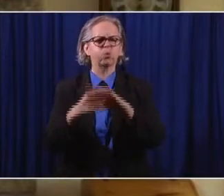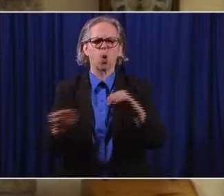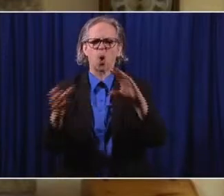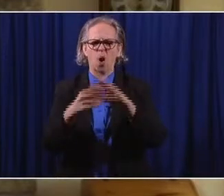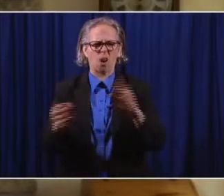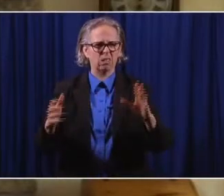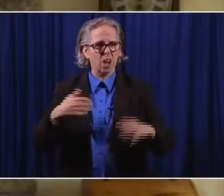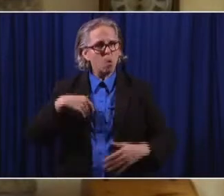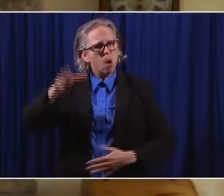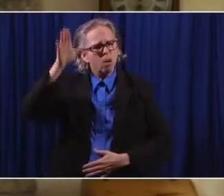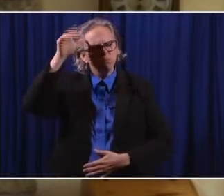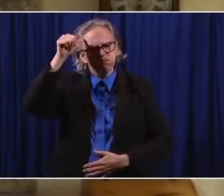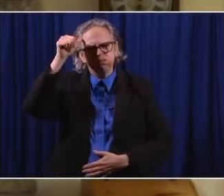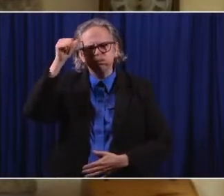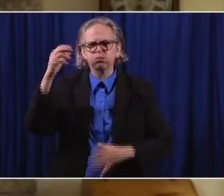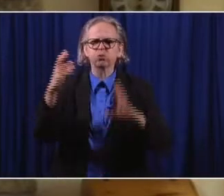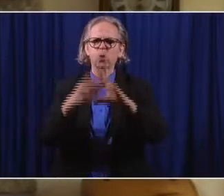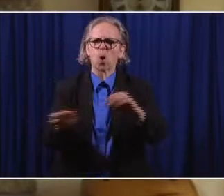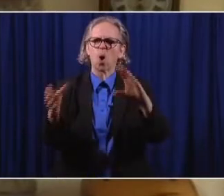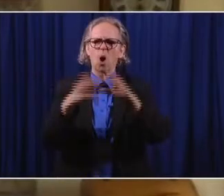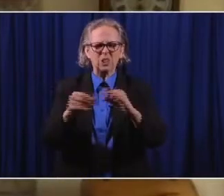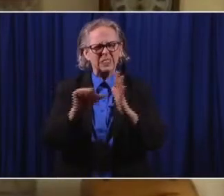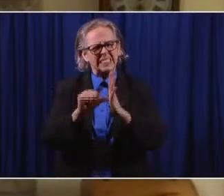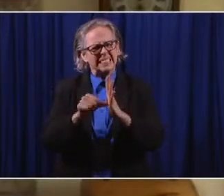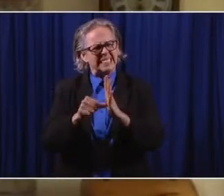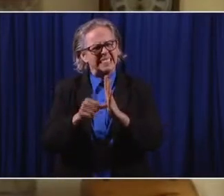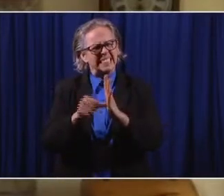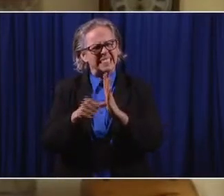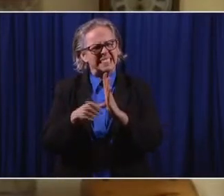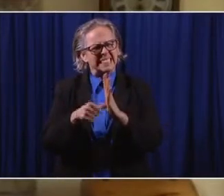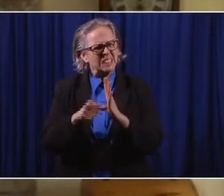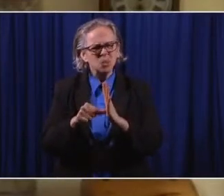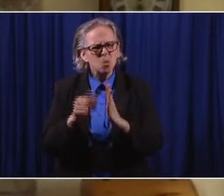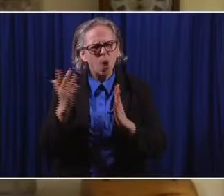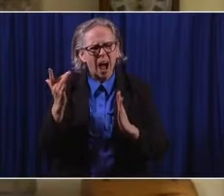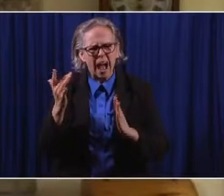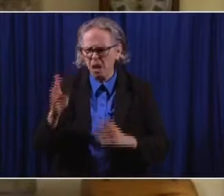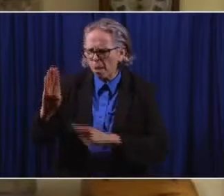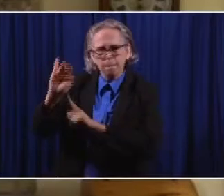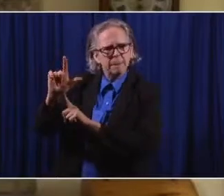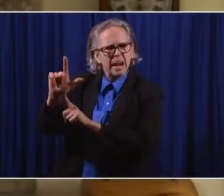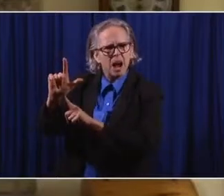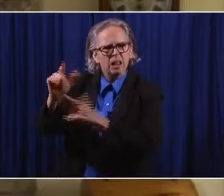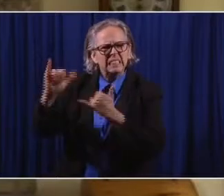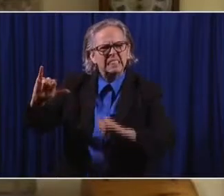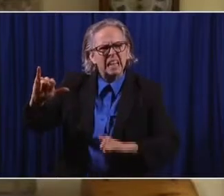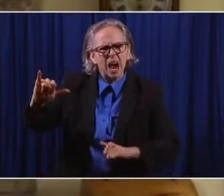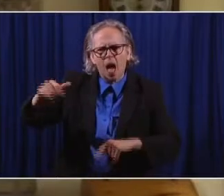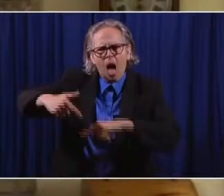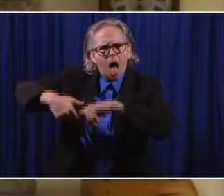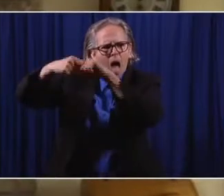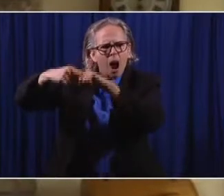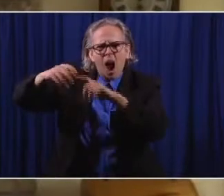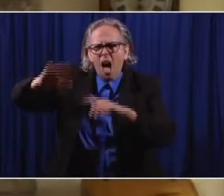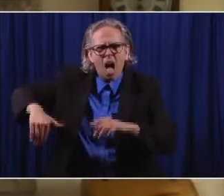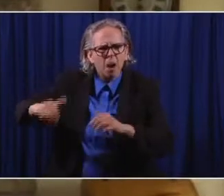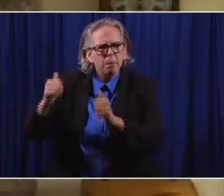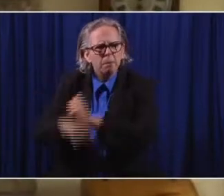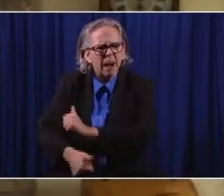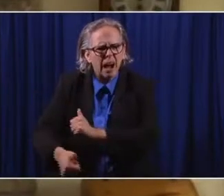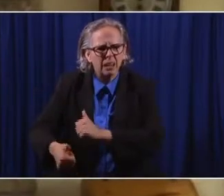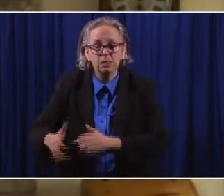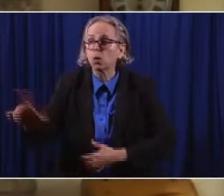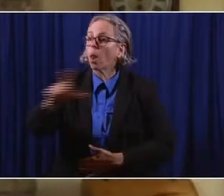in front of the General Assembly. And I would ask the General Assembly to please take it up and